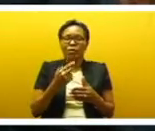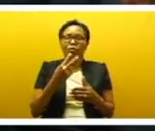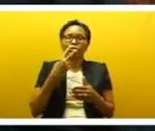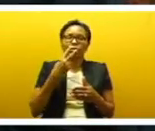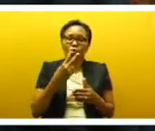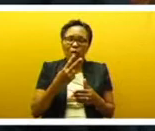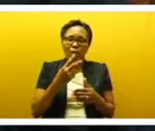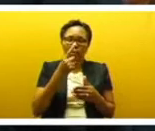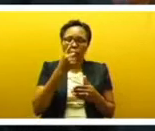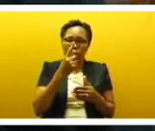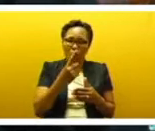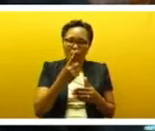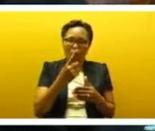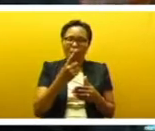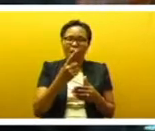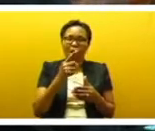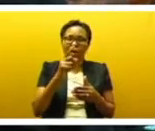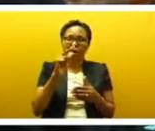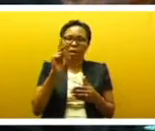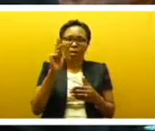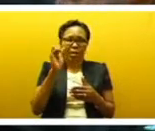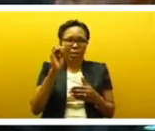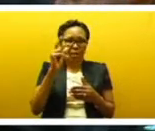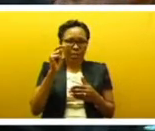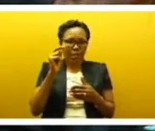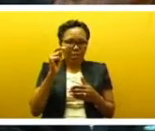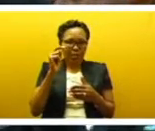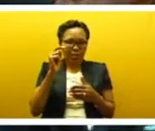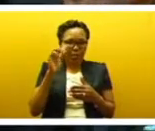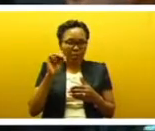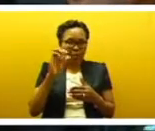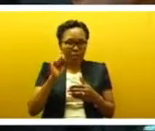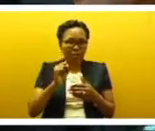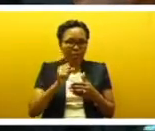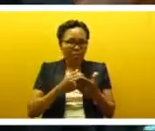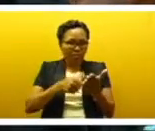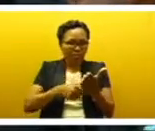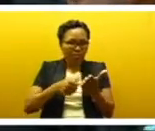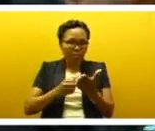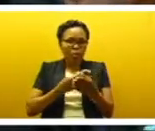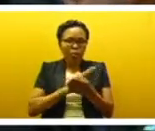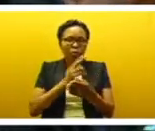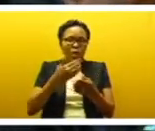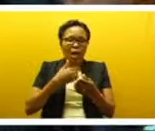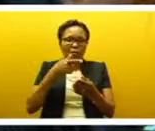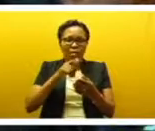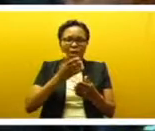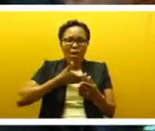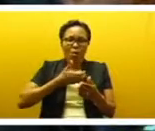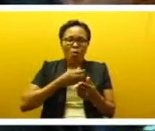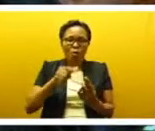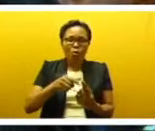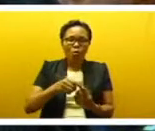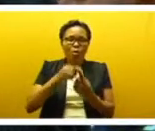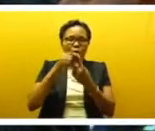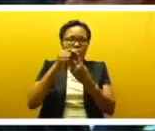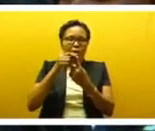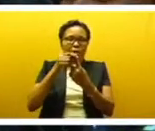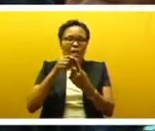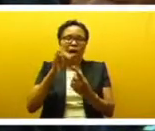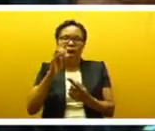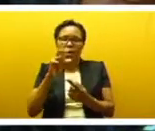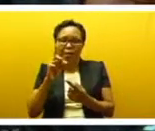42,201 KIMS kits that were used in the election had their own unique KIMS kit ID and